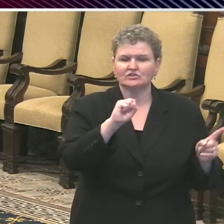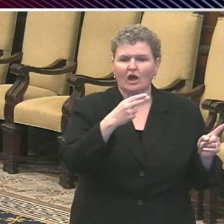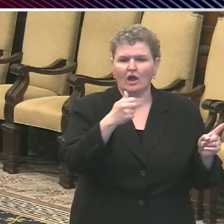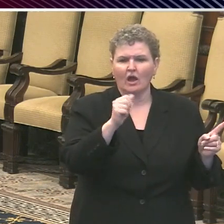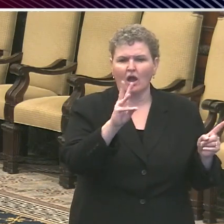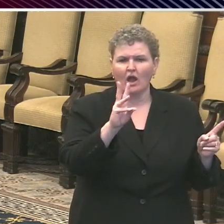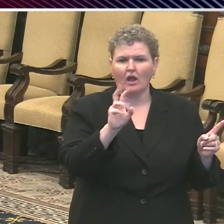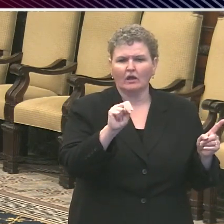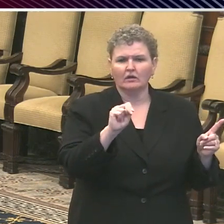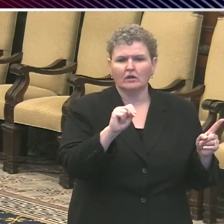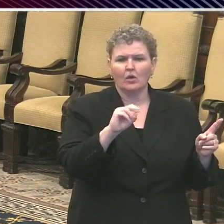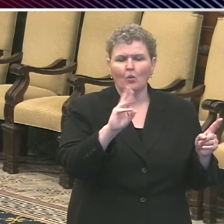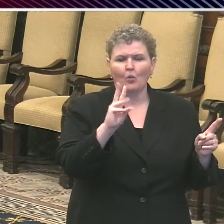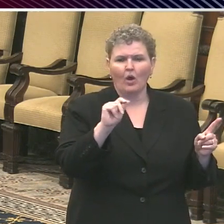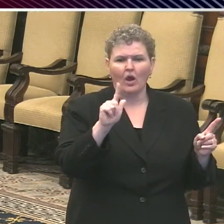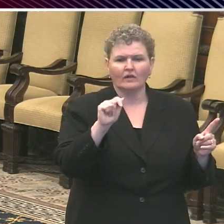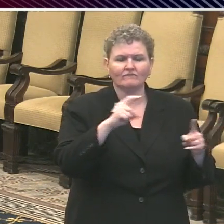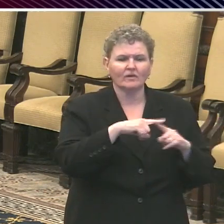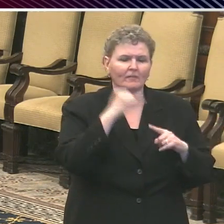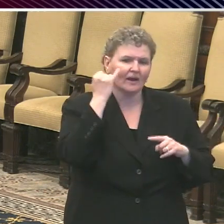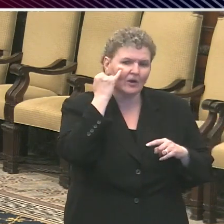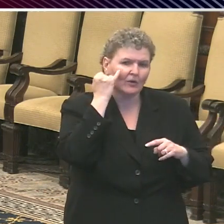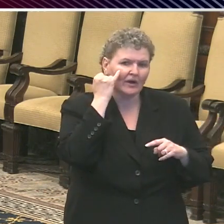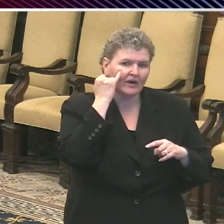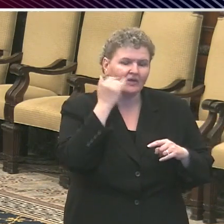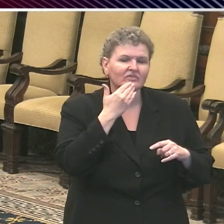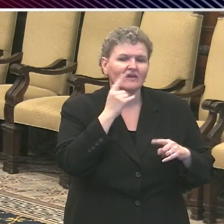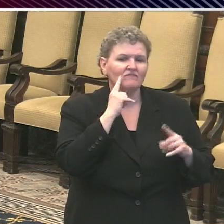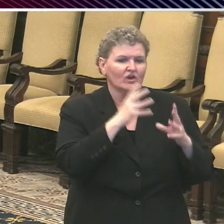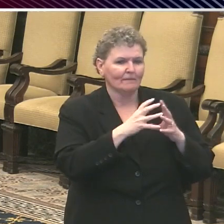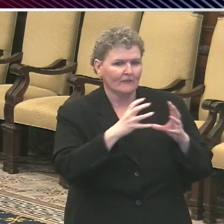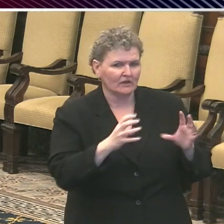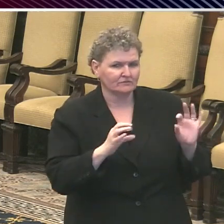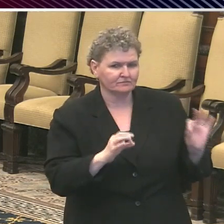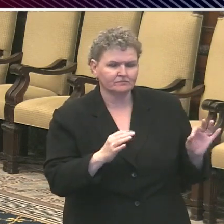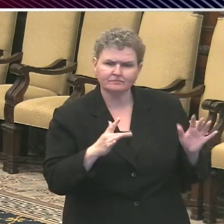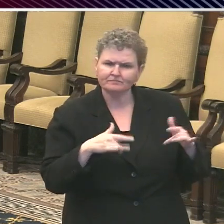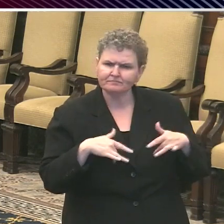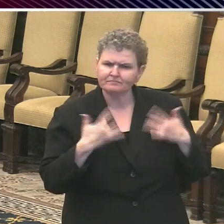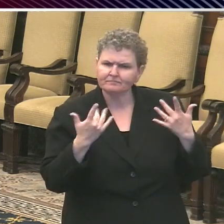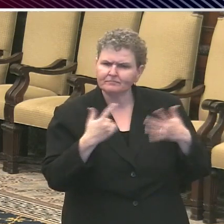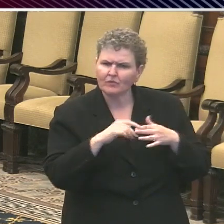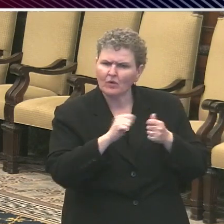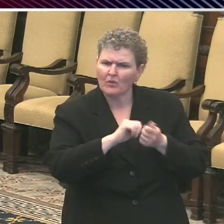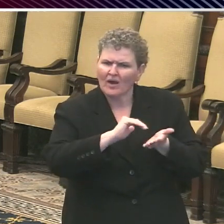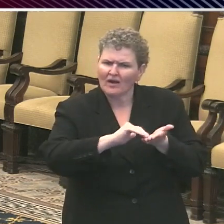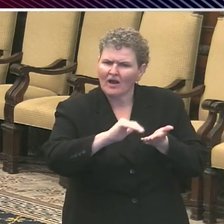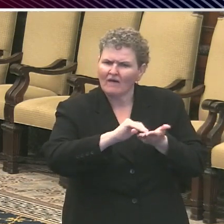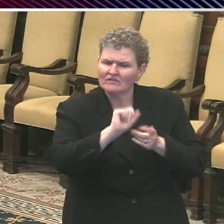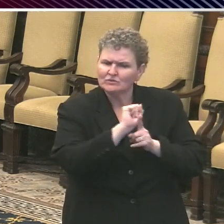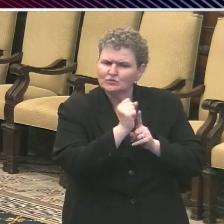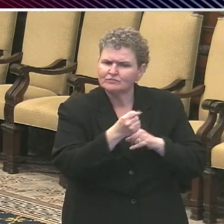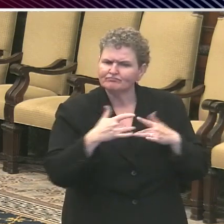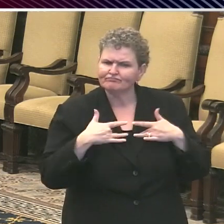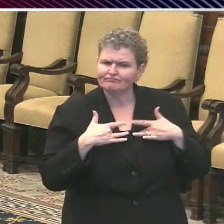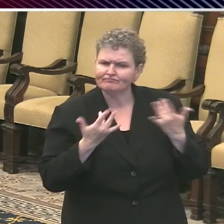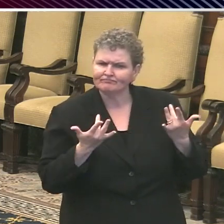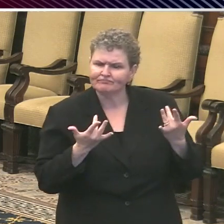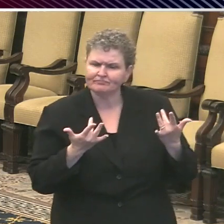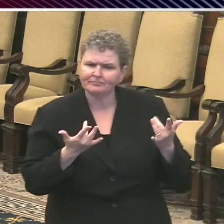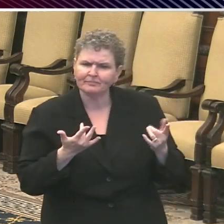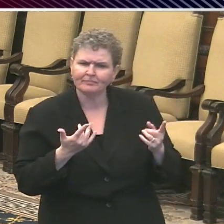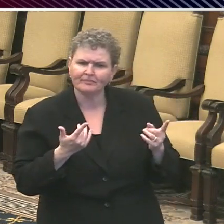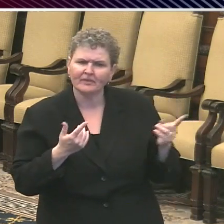Inquirer. Thanks very much. Could you provide an update on the layoff situation? We heard that a number of